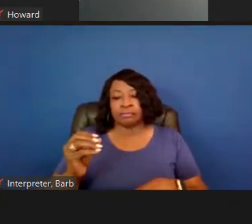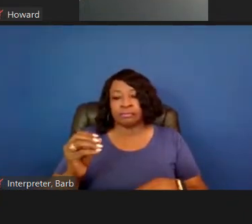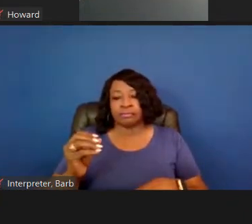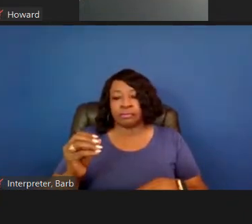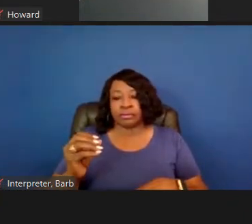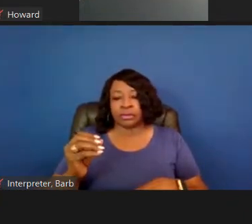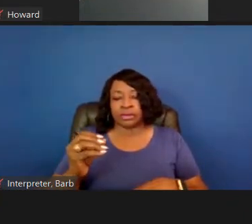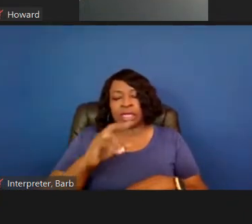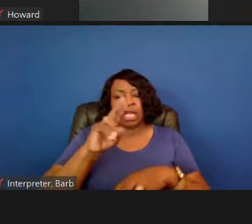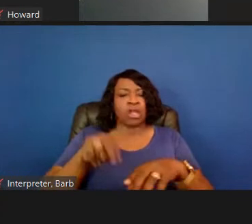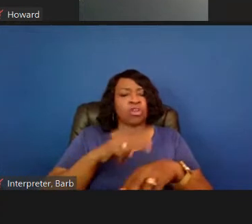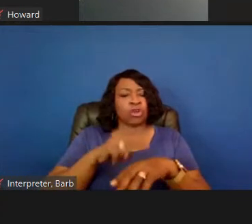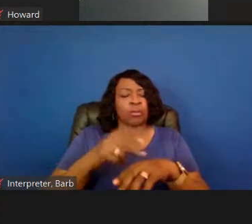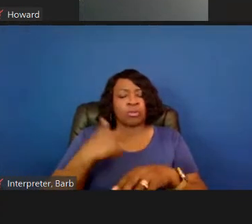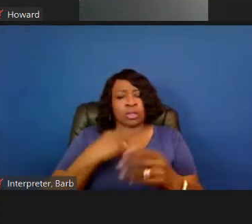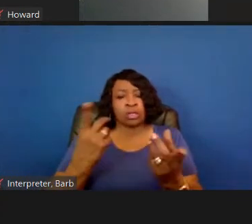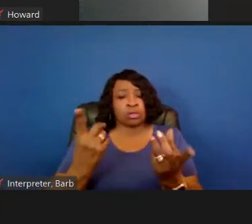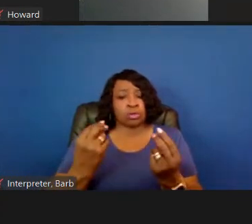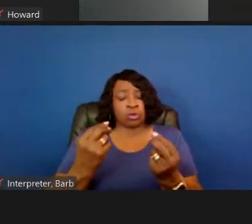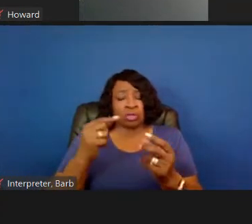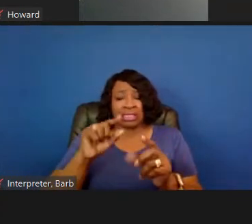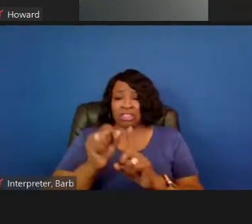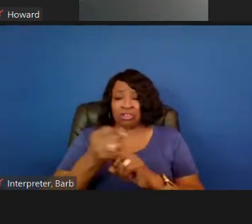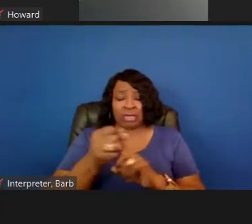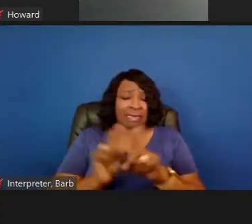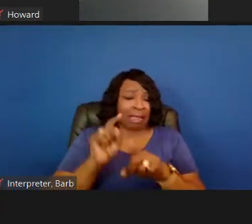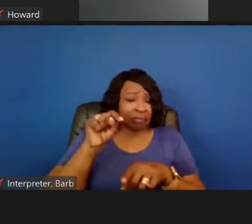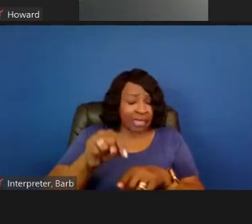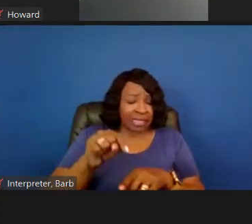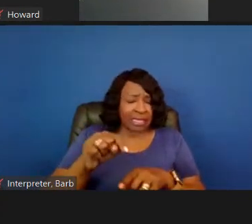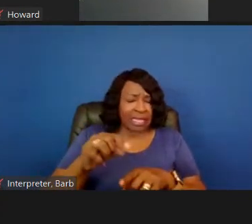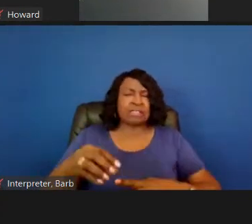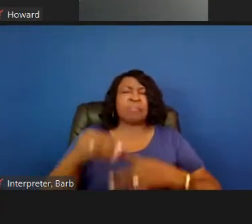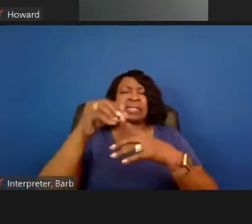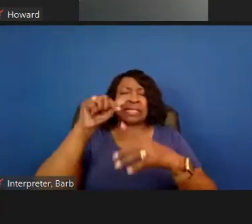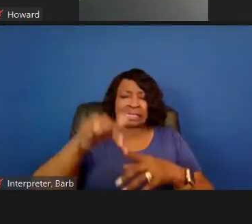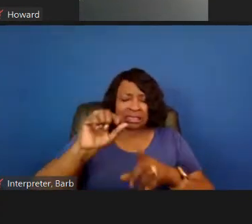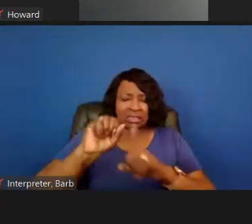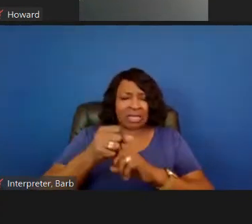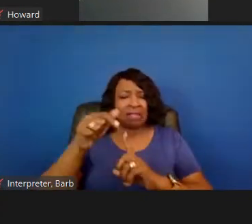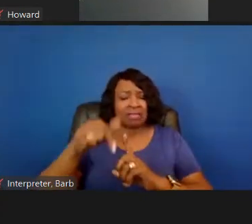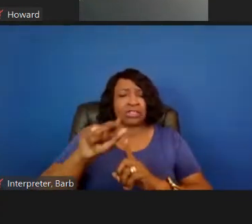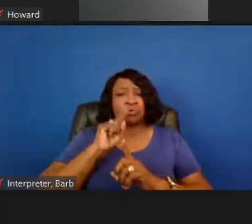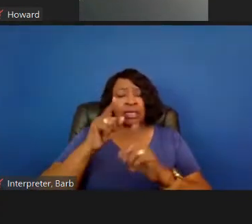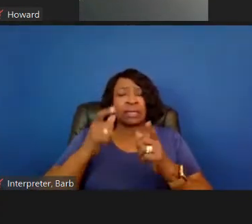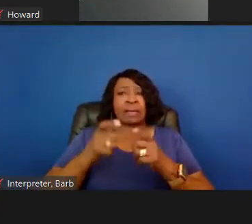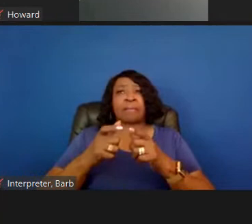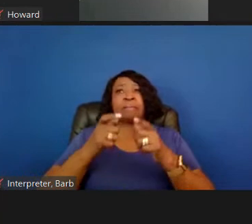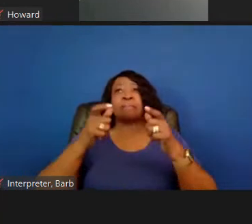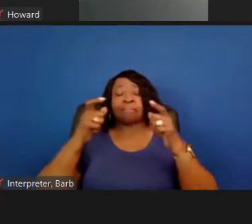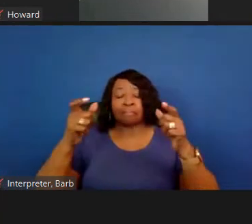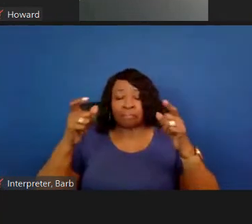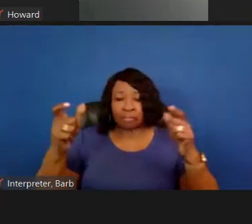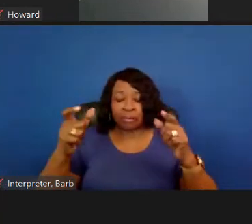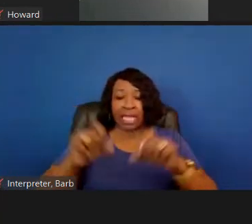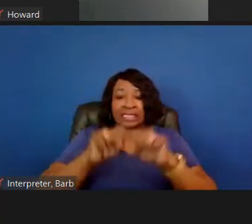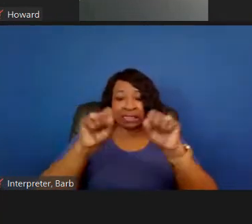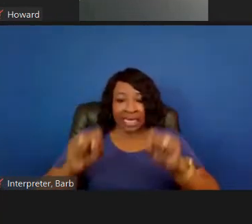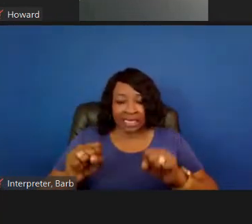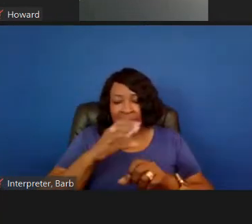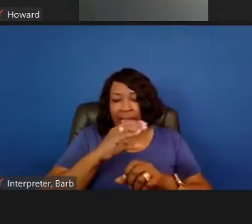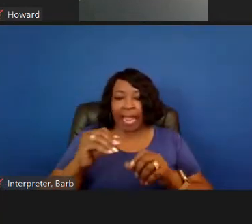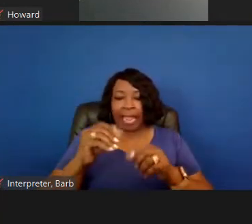What we typically do in situations like this, and certainly in this one, because one, this is a really major station and a really major transfer